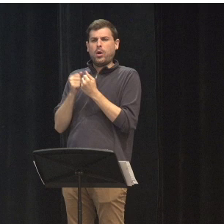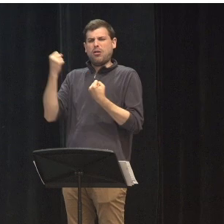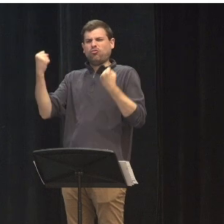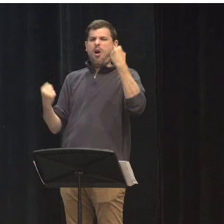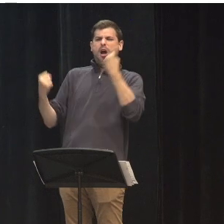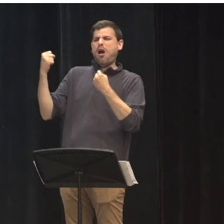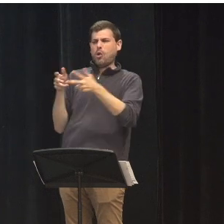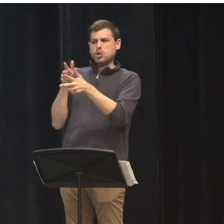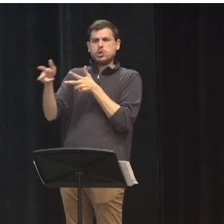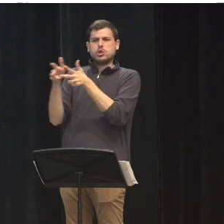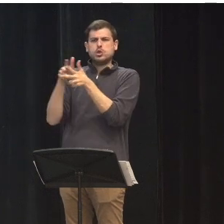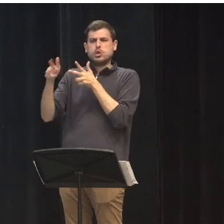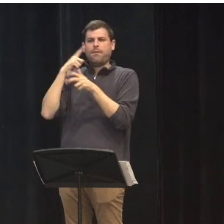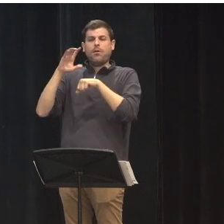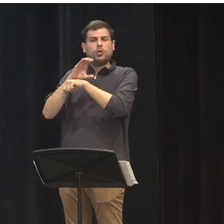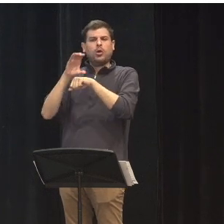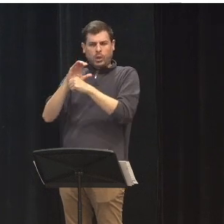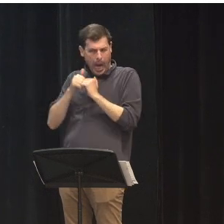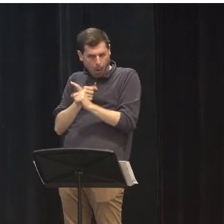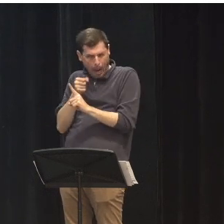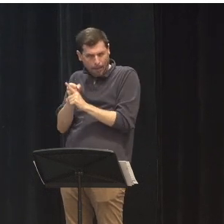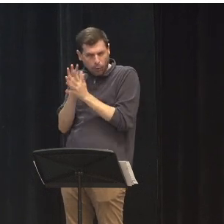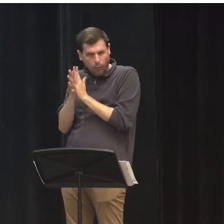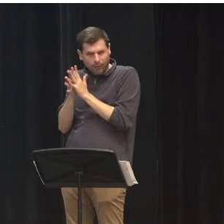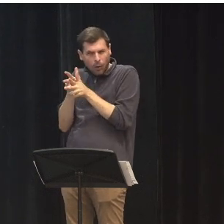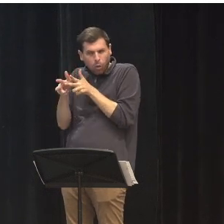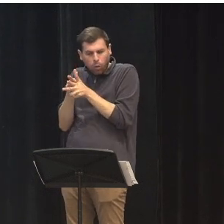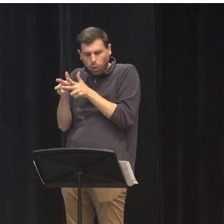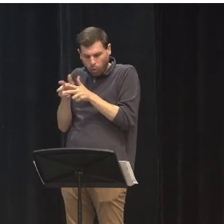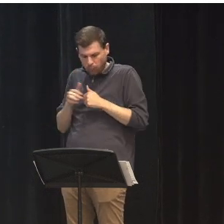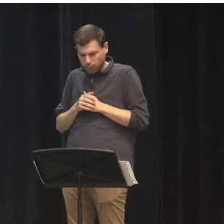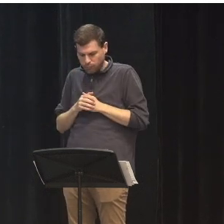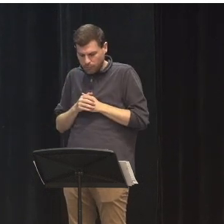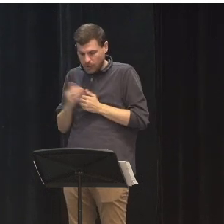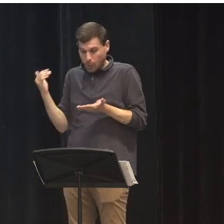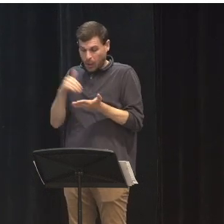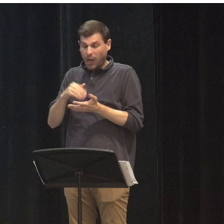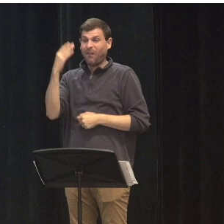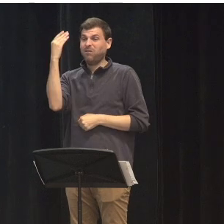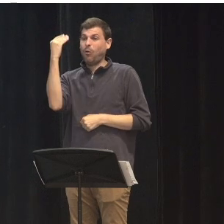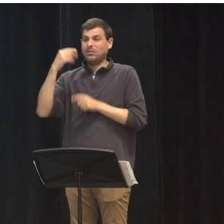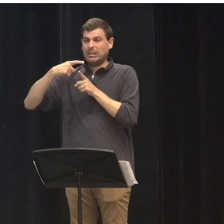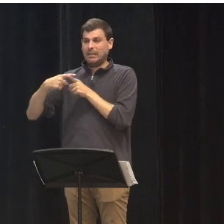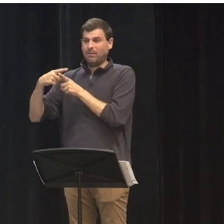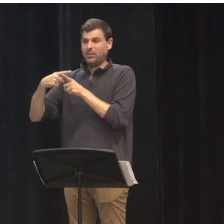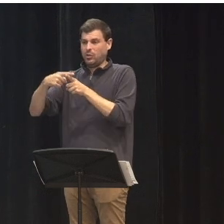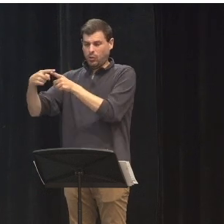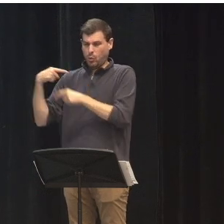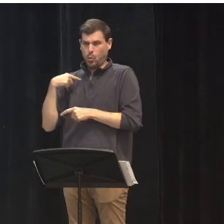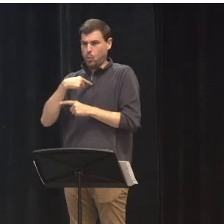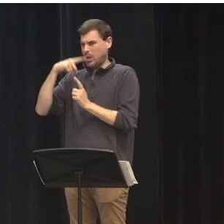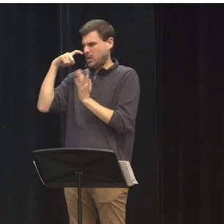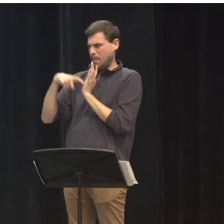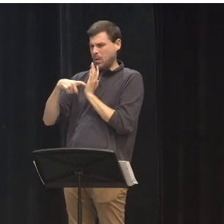during the course of construction. So in total, there were 14 intersections that were analyzed. We identified